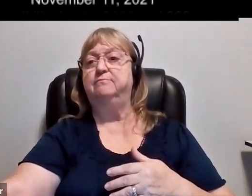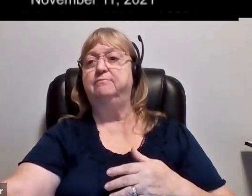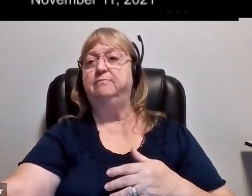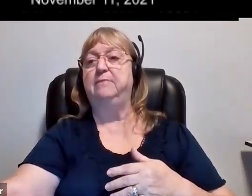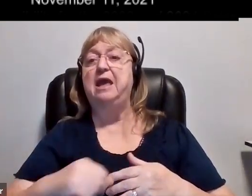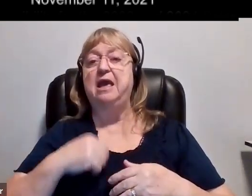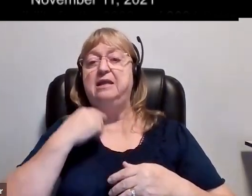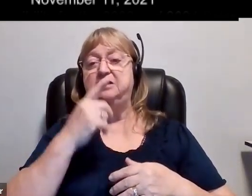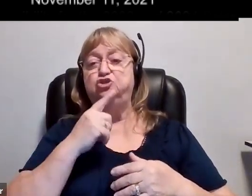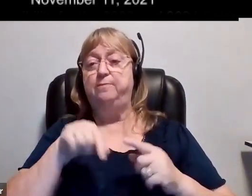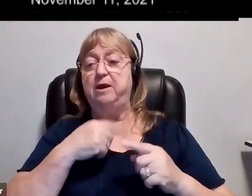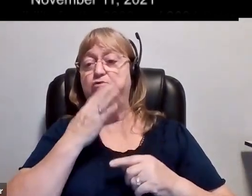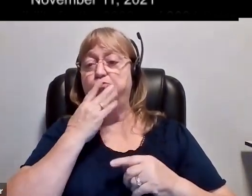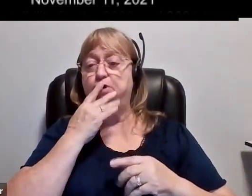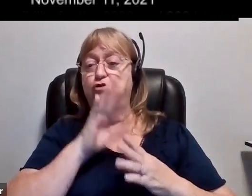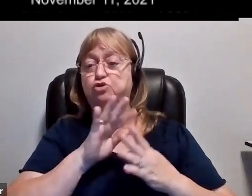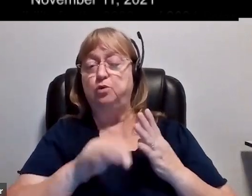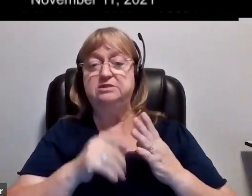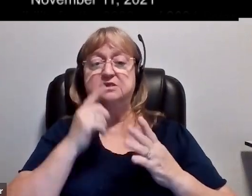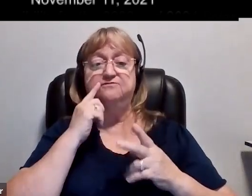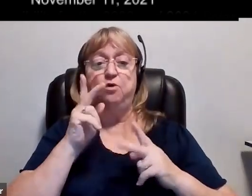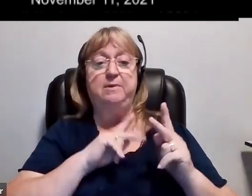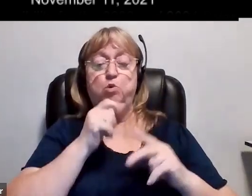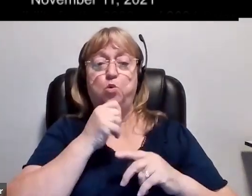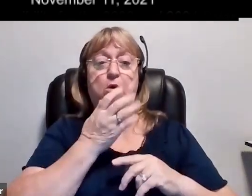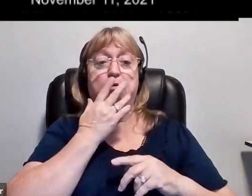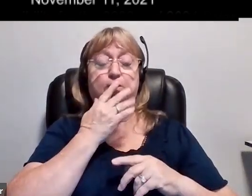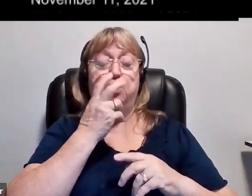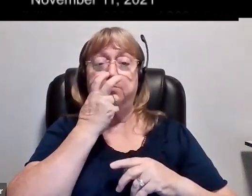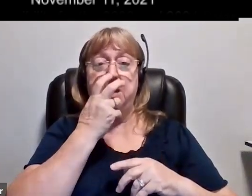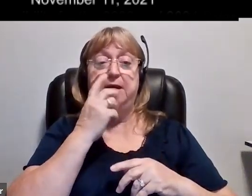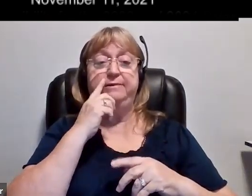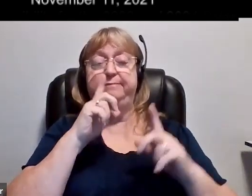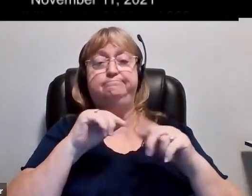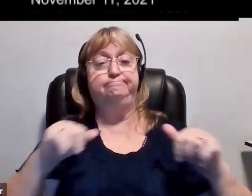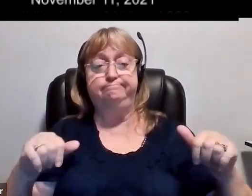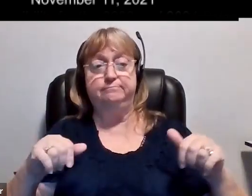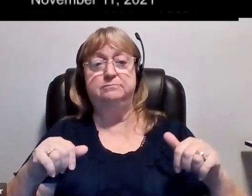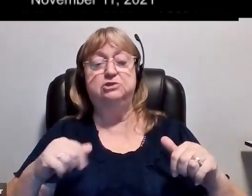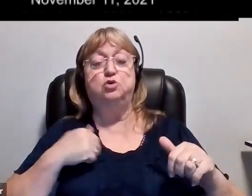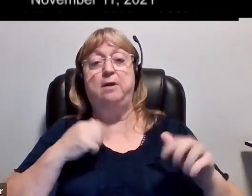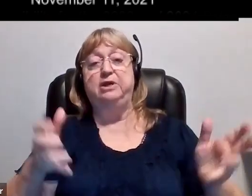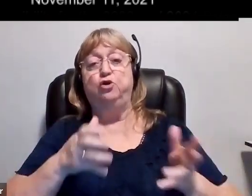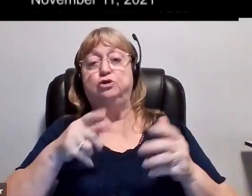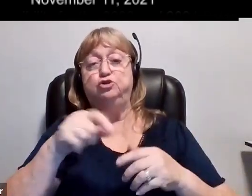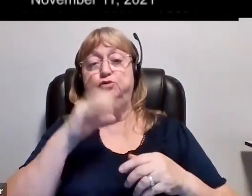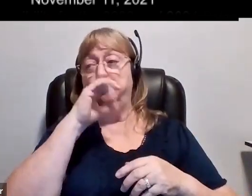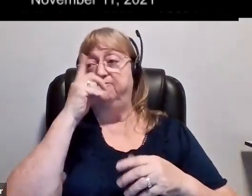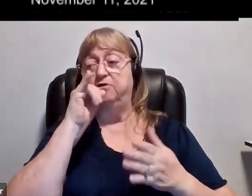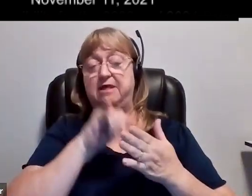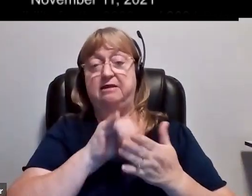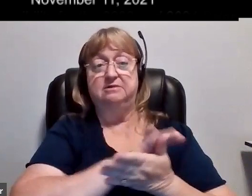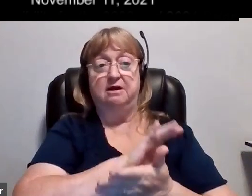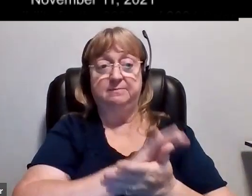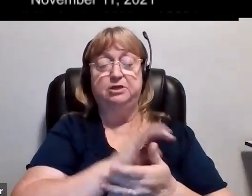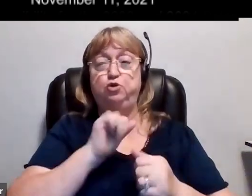choices and so forth for people who are colorblind and things, sorts of things. And so I'd encourage you to look for that document. You